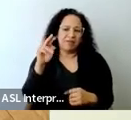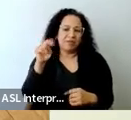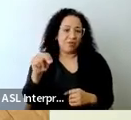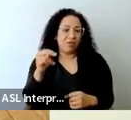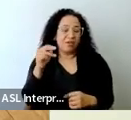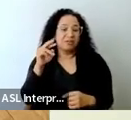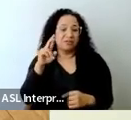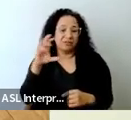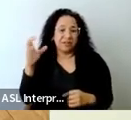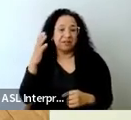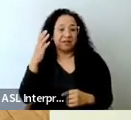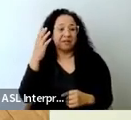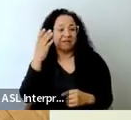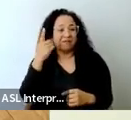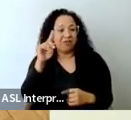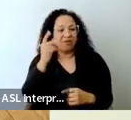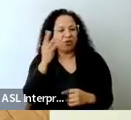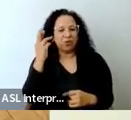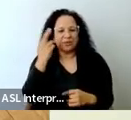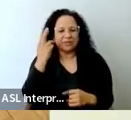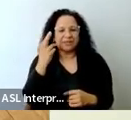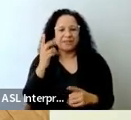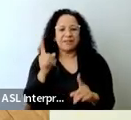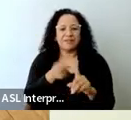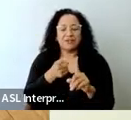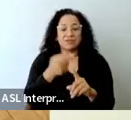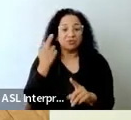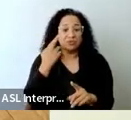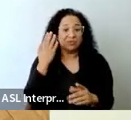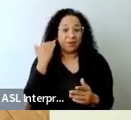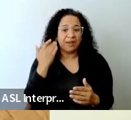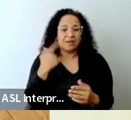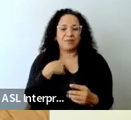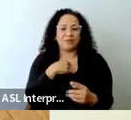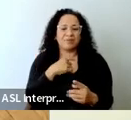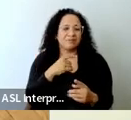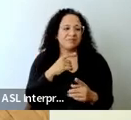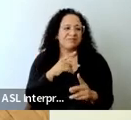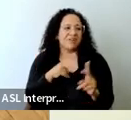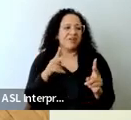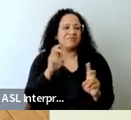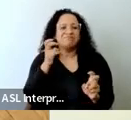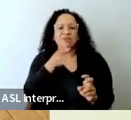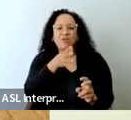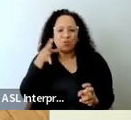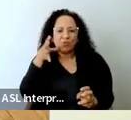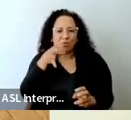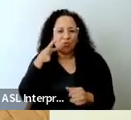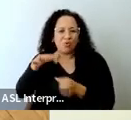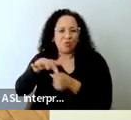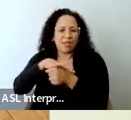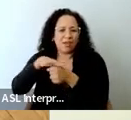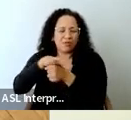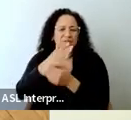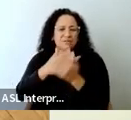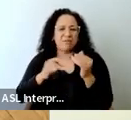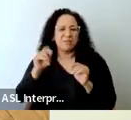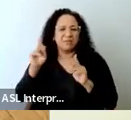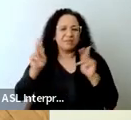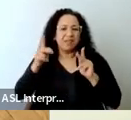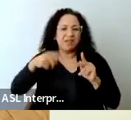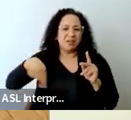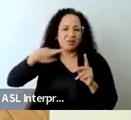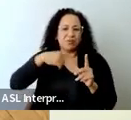few reasons. The first reason is that we're pretty rural. Some of the towns that